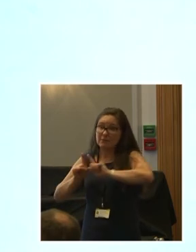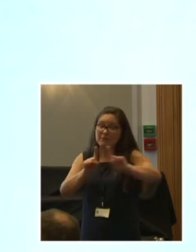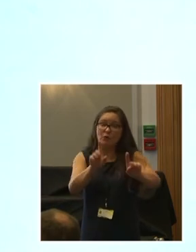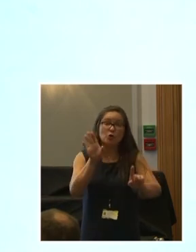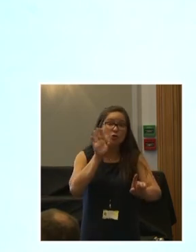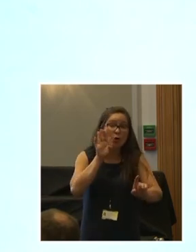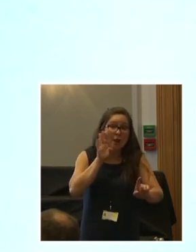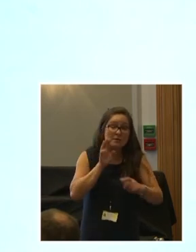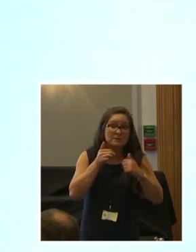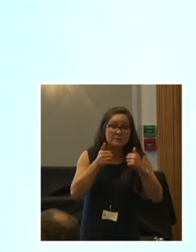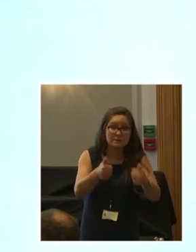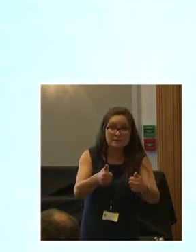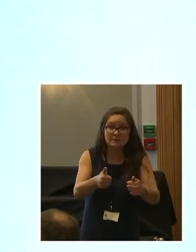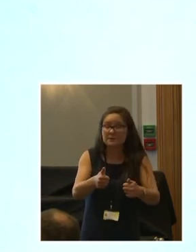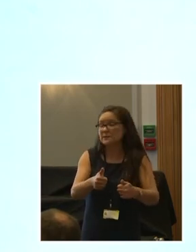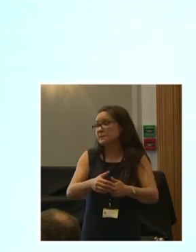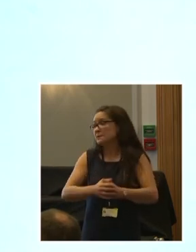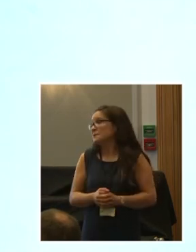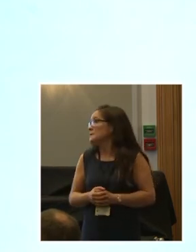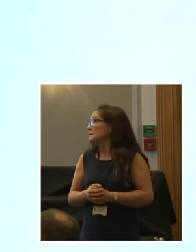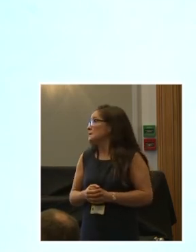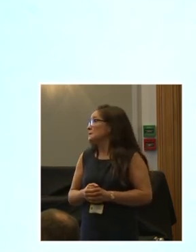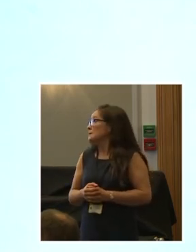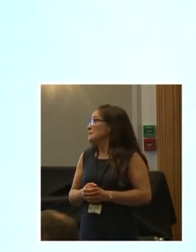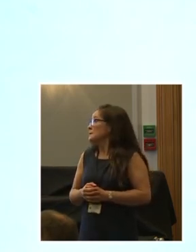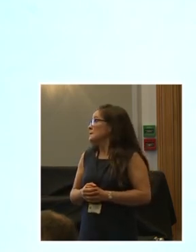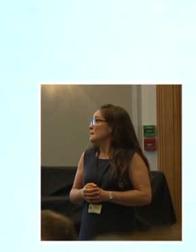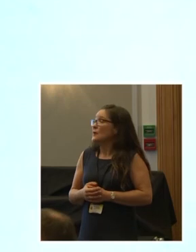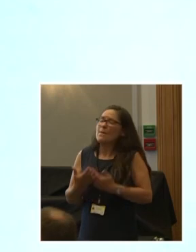just go and see one of the members of the team. So please be back